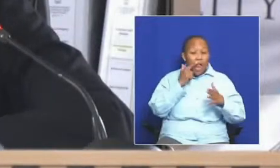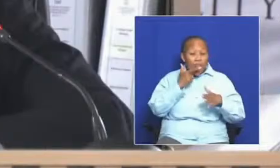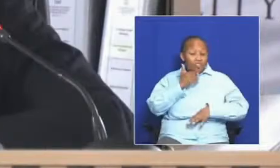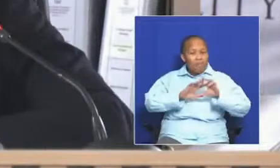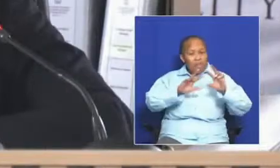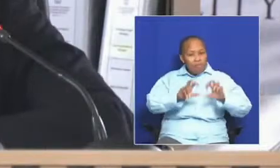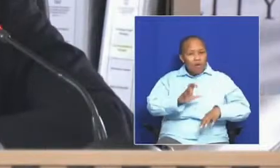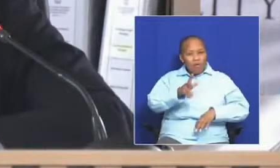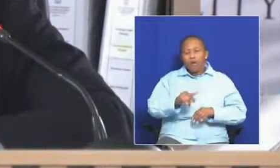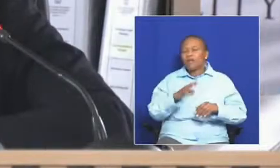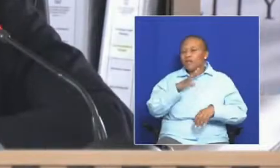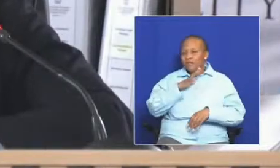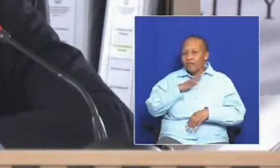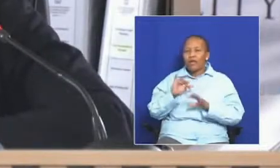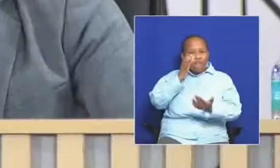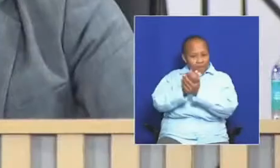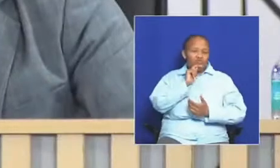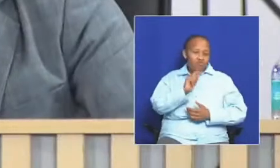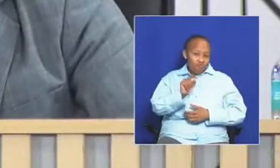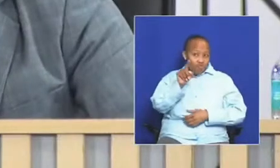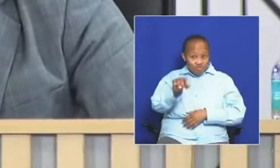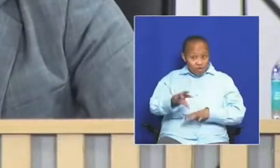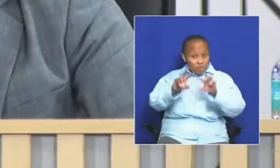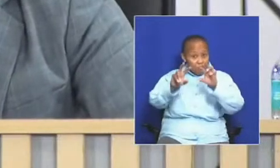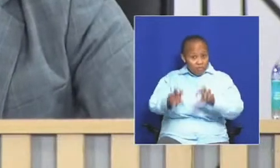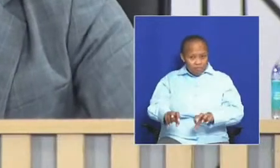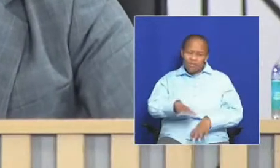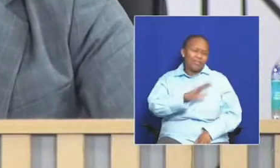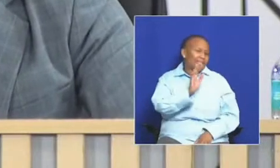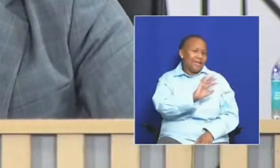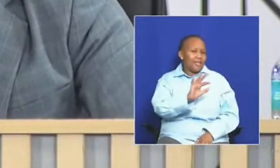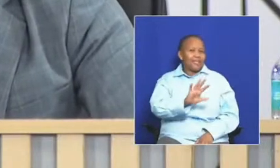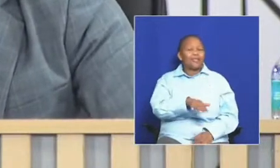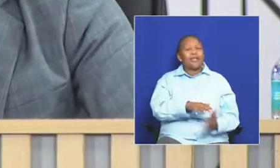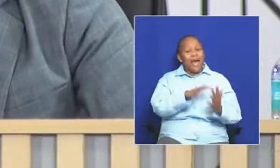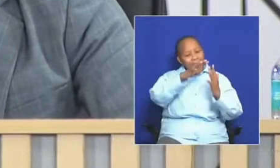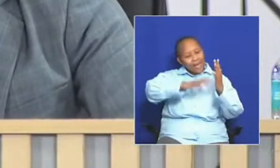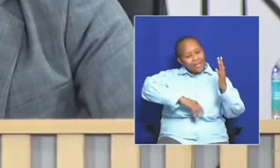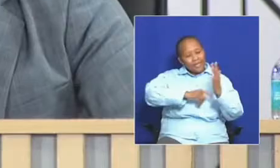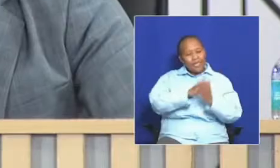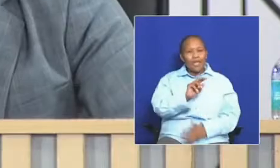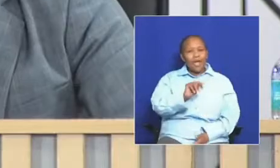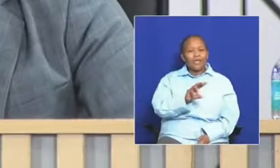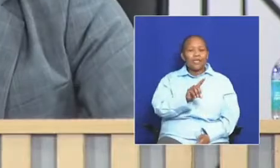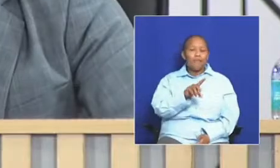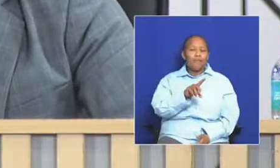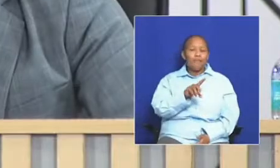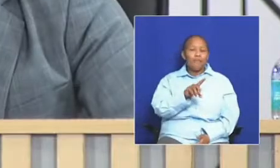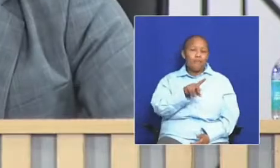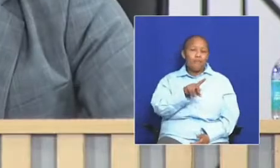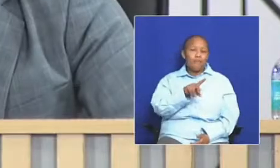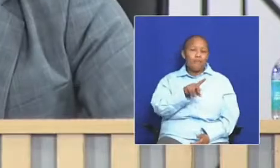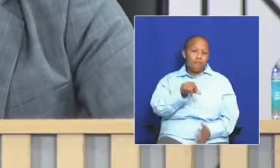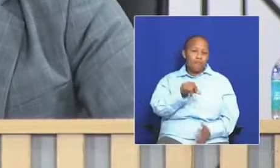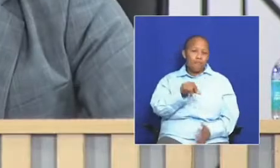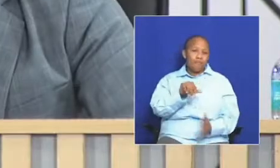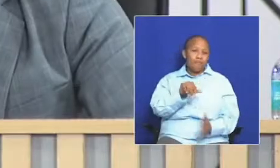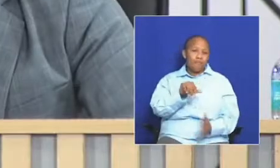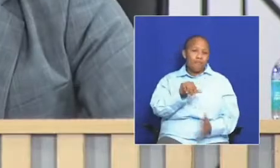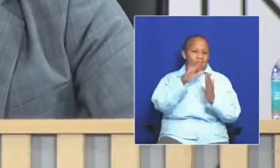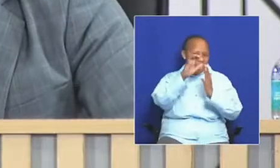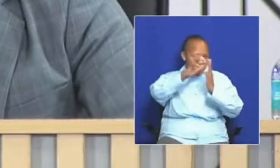that confirms that you're under investigation? It's an article DPP. Okay. When and what does it say